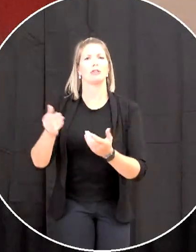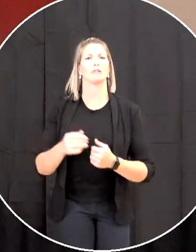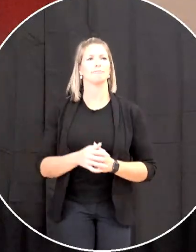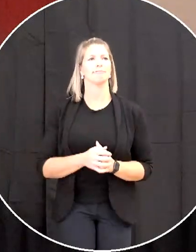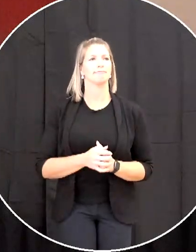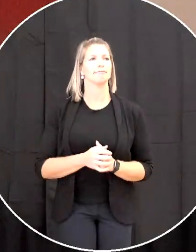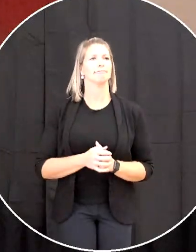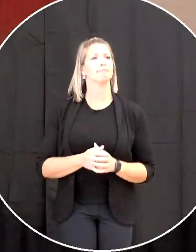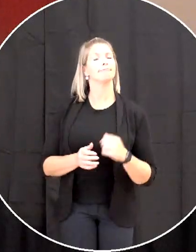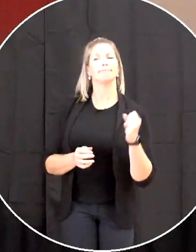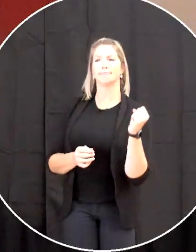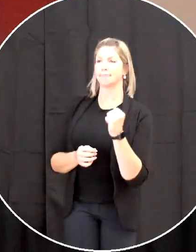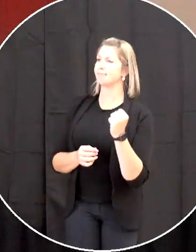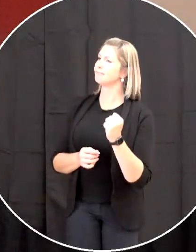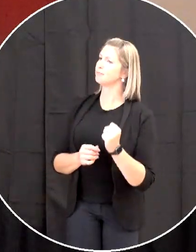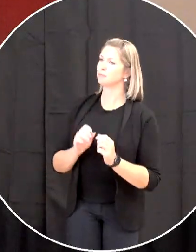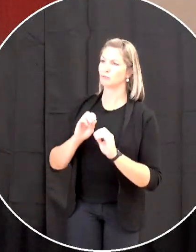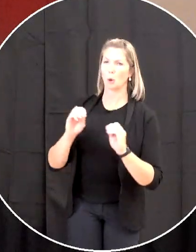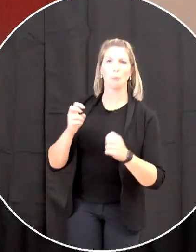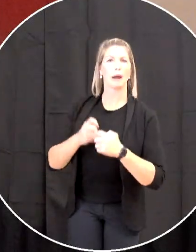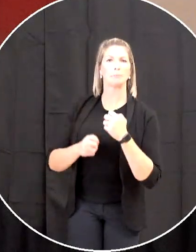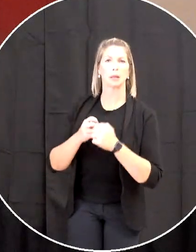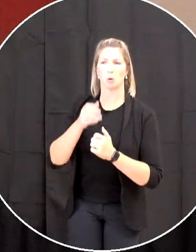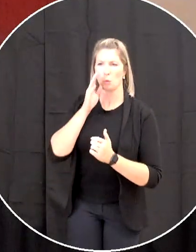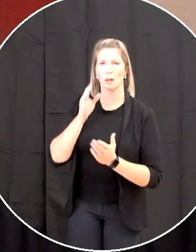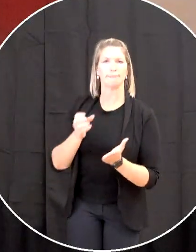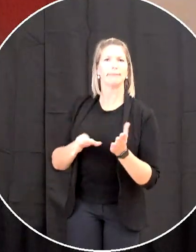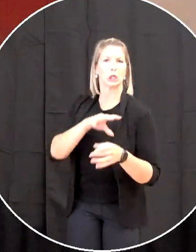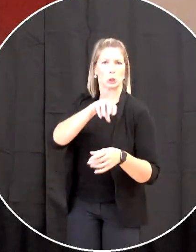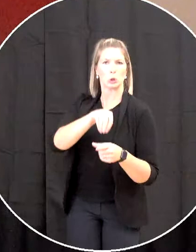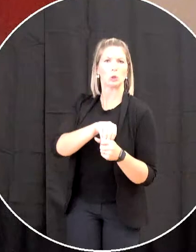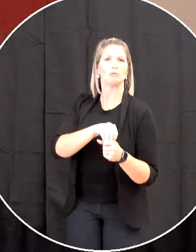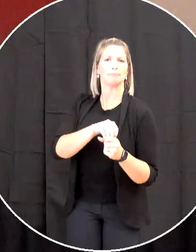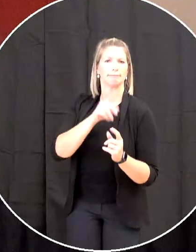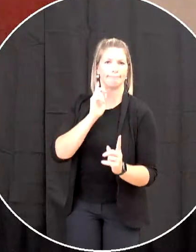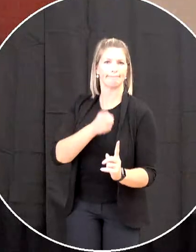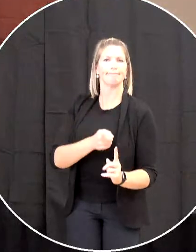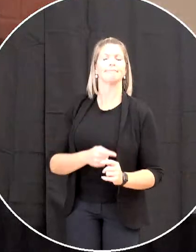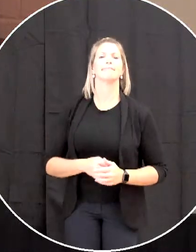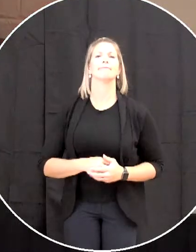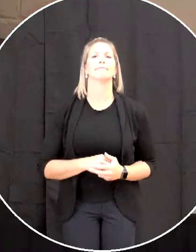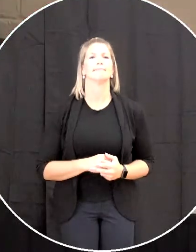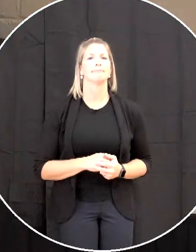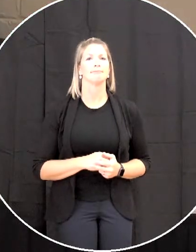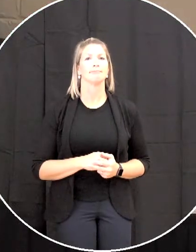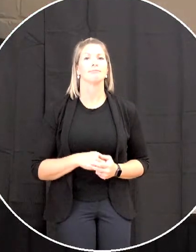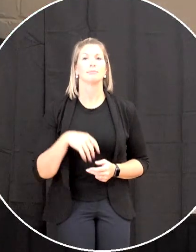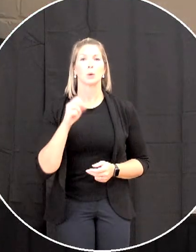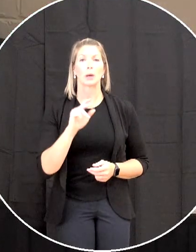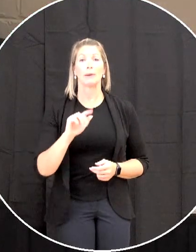done. Thank you, Pam. Peter.